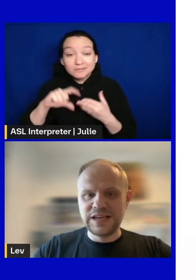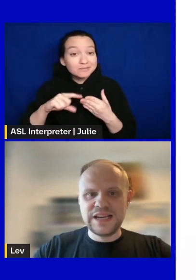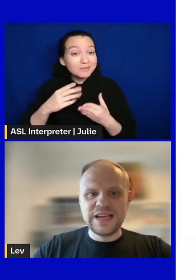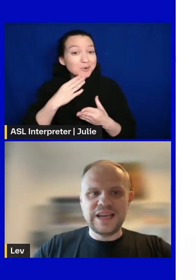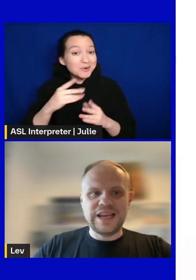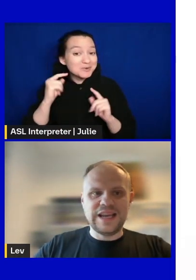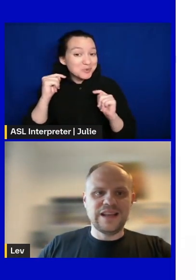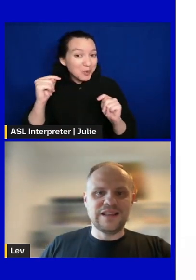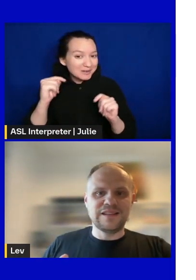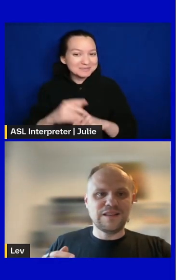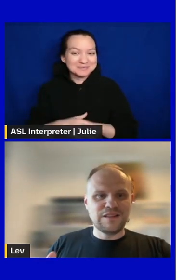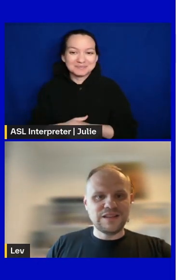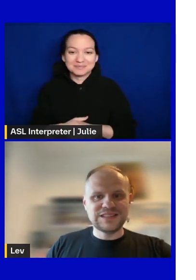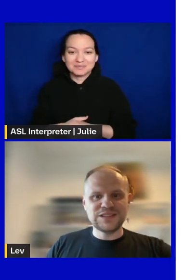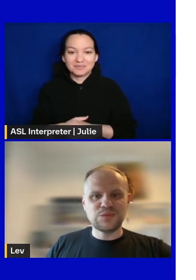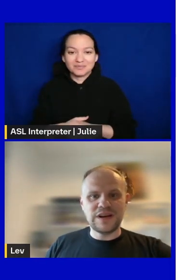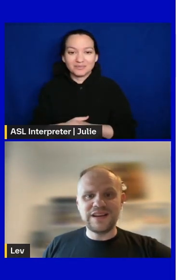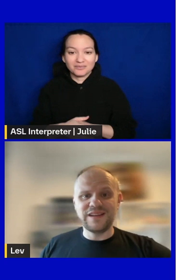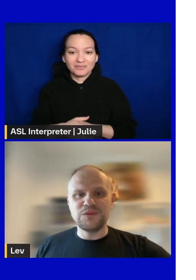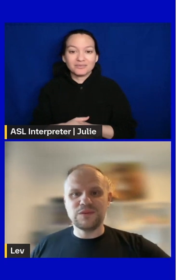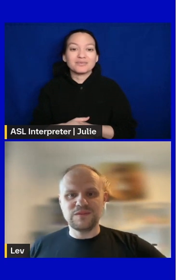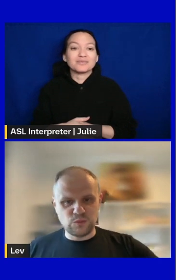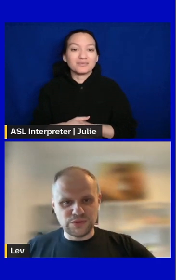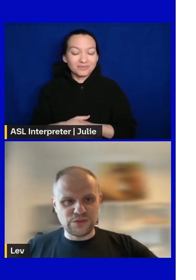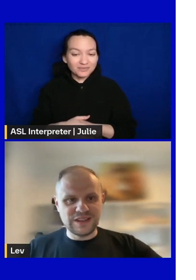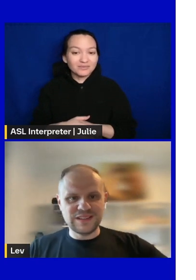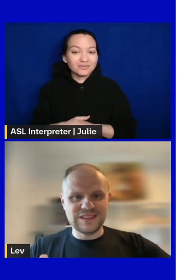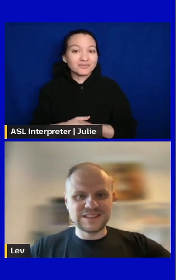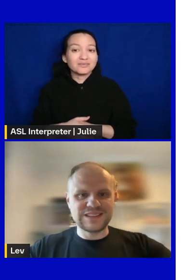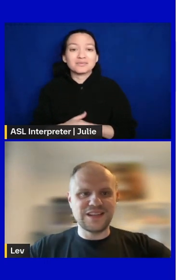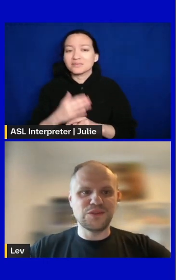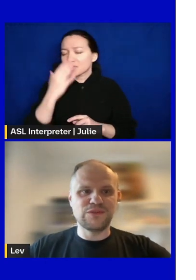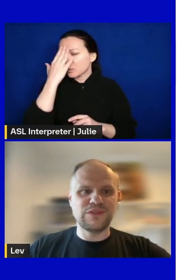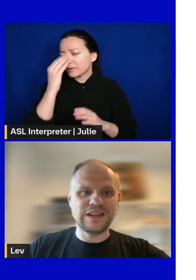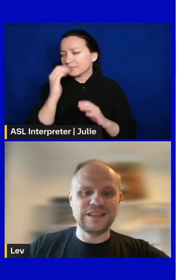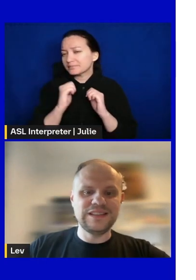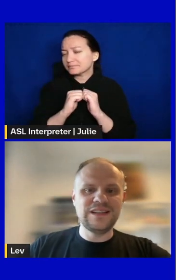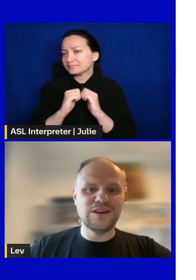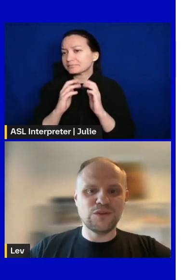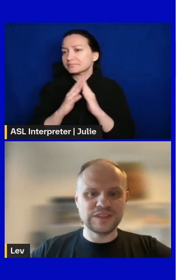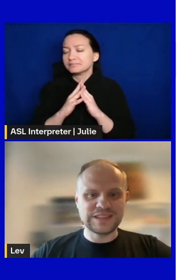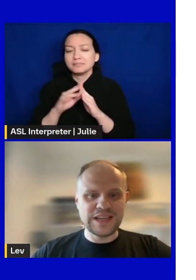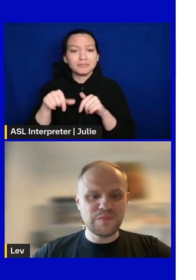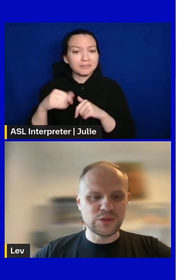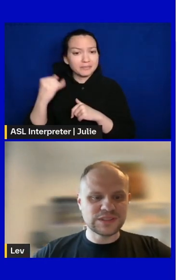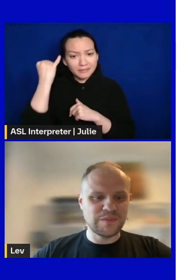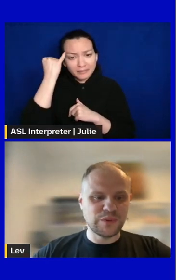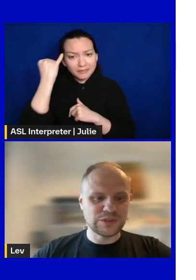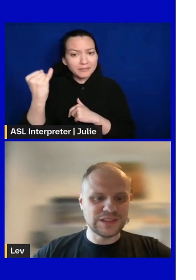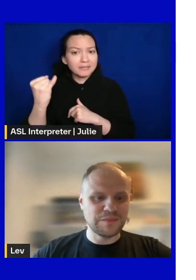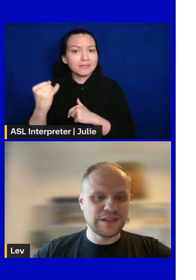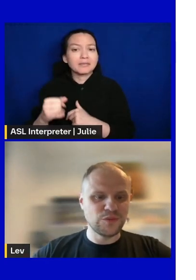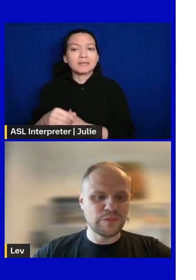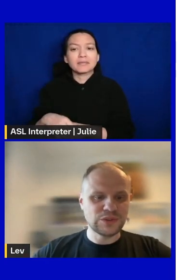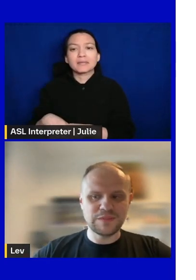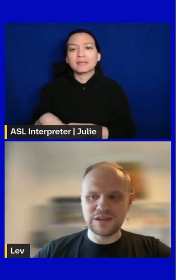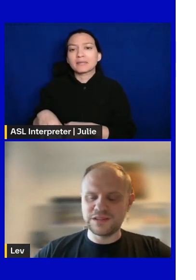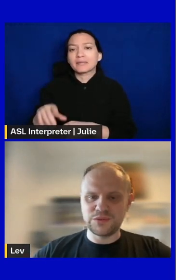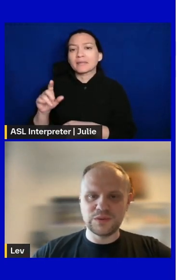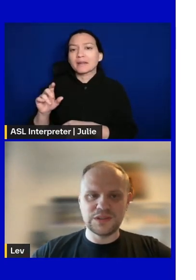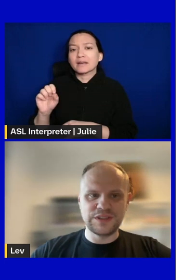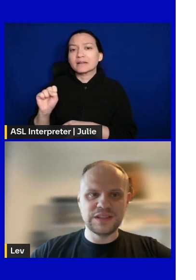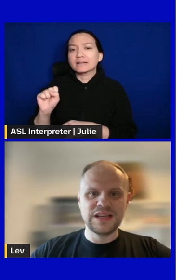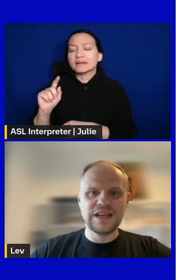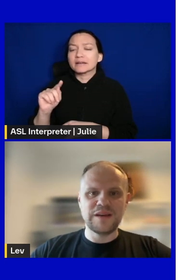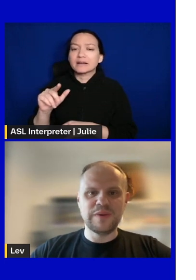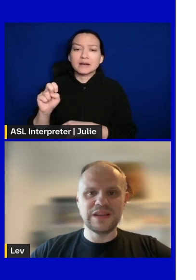tutorials. And this is why we've created this kind of an idea of escape box, and I posted a Medium post about it